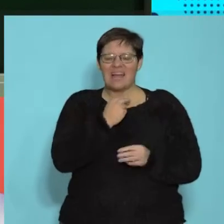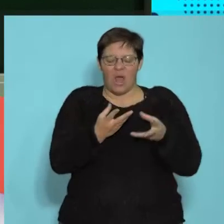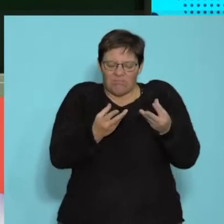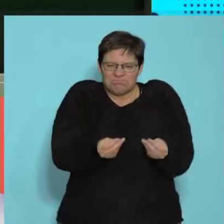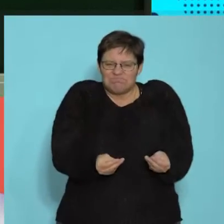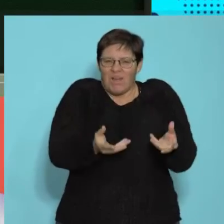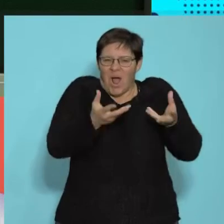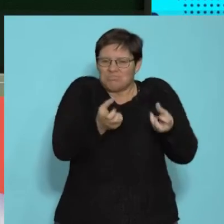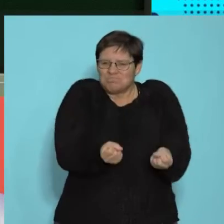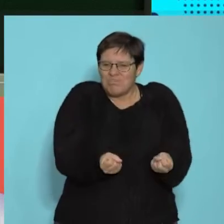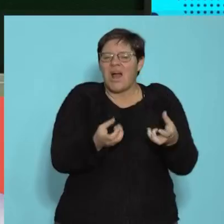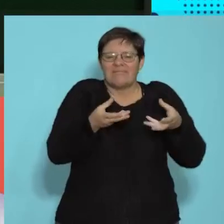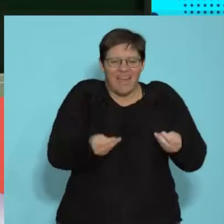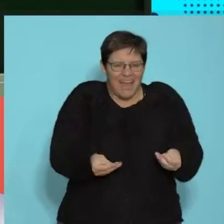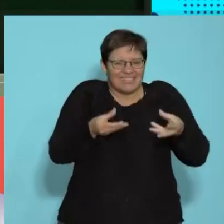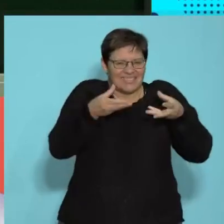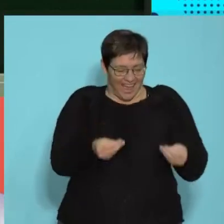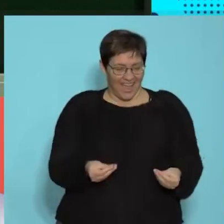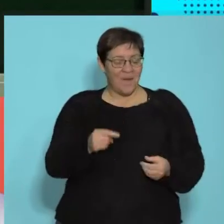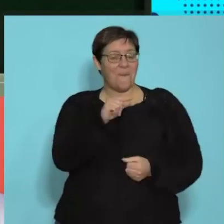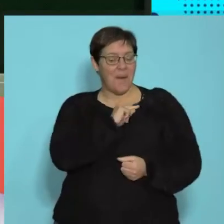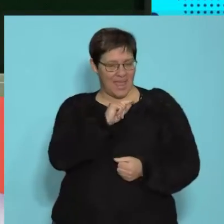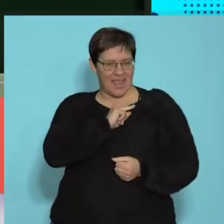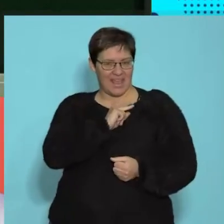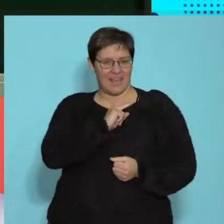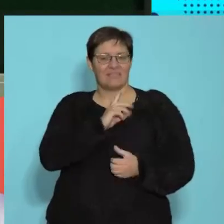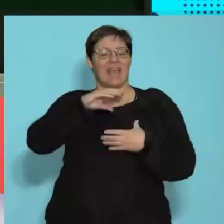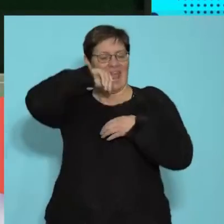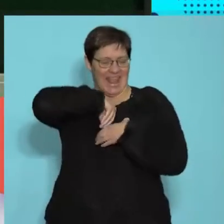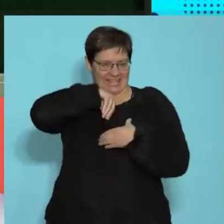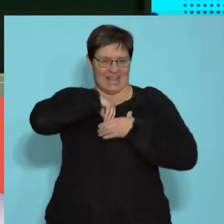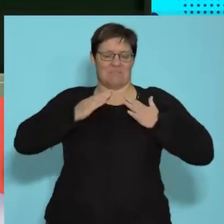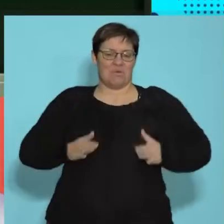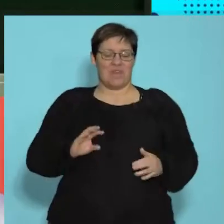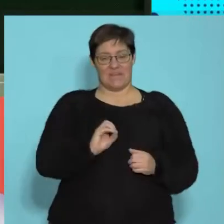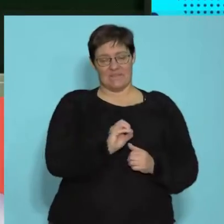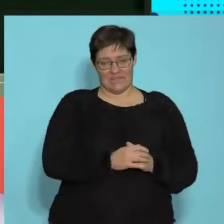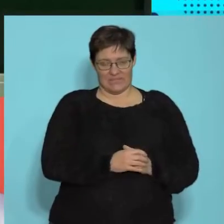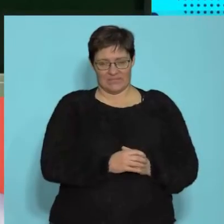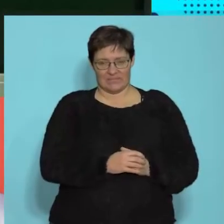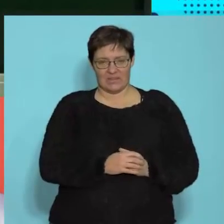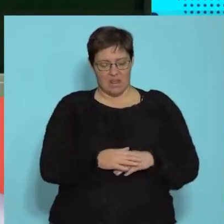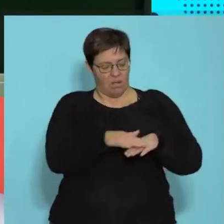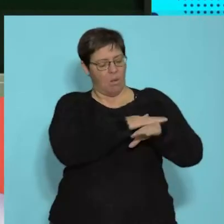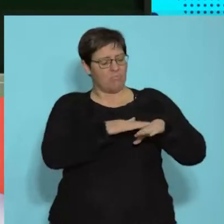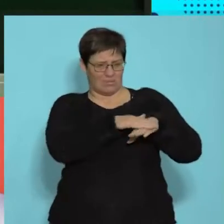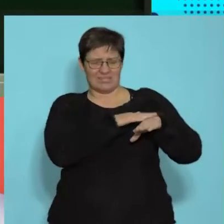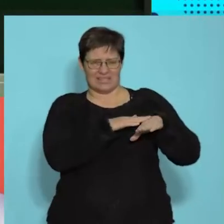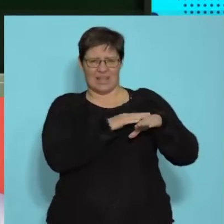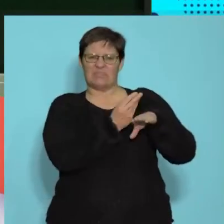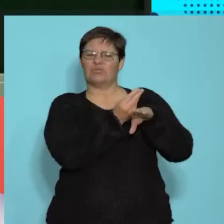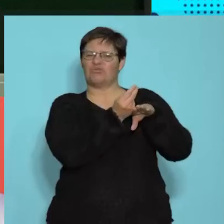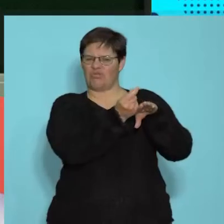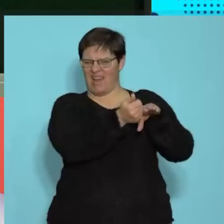and squishy and moist. And that was because we keep it inside the body. When something is at the surface, it